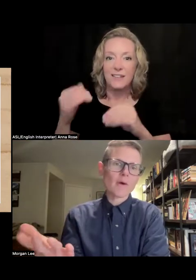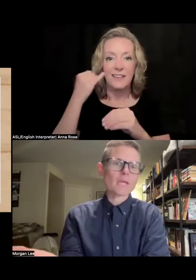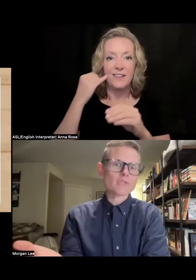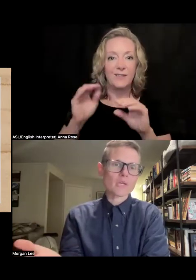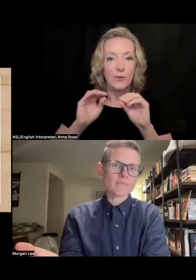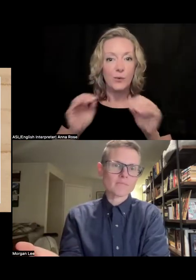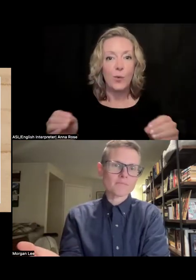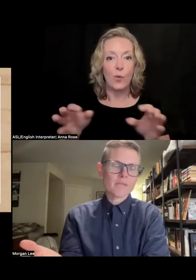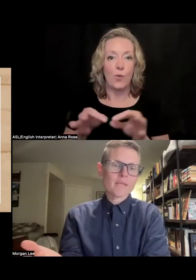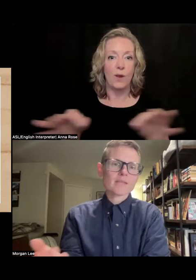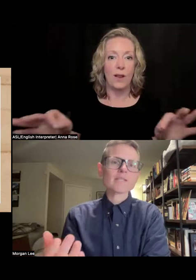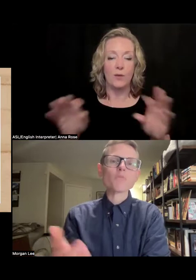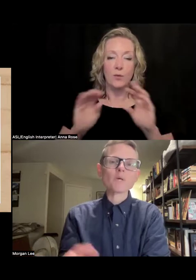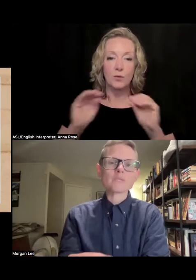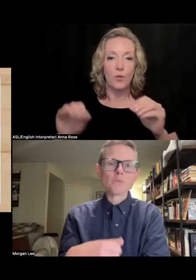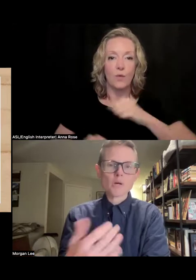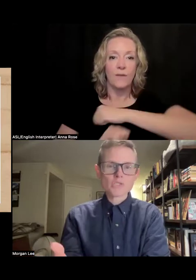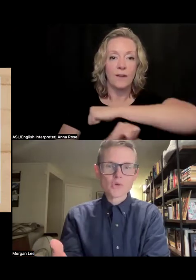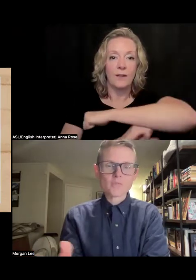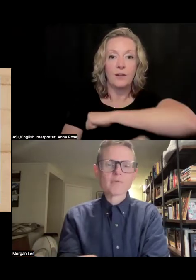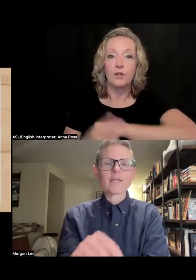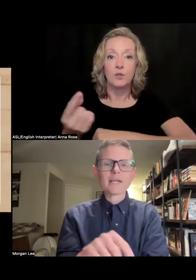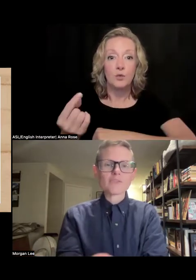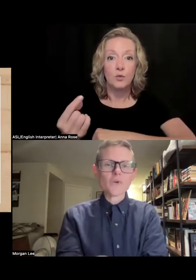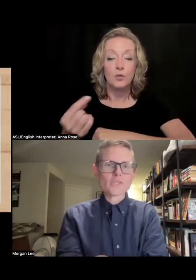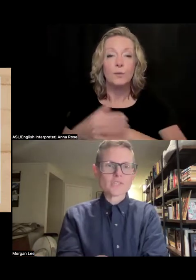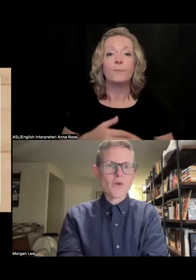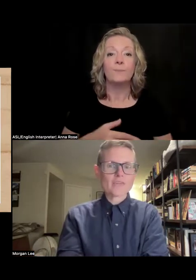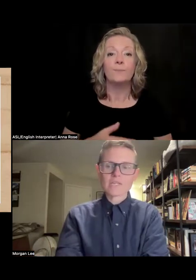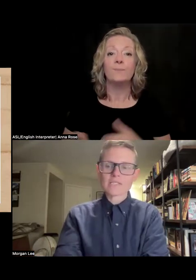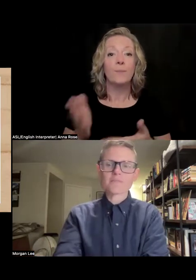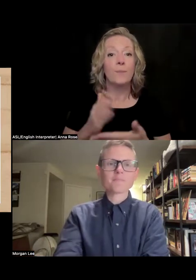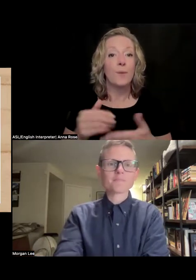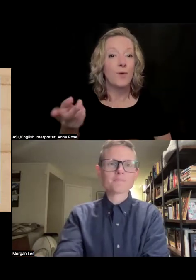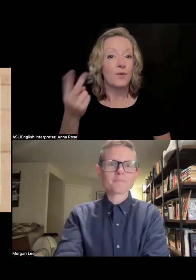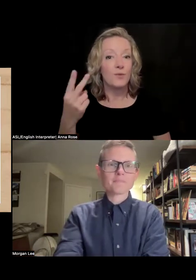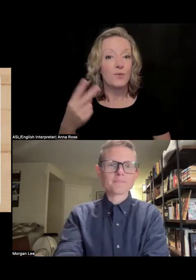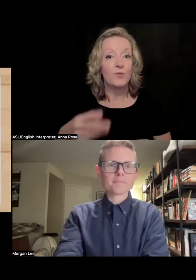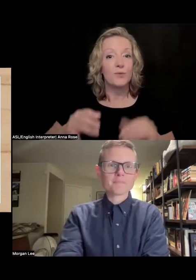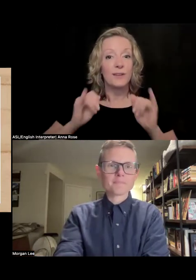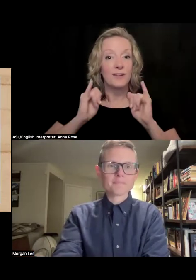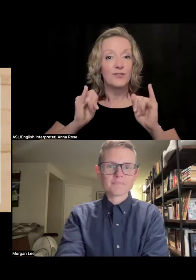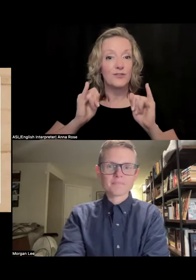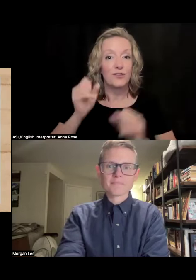language foundation? So this brings us to part 2, instruction strategies.